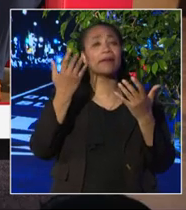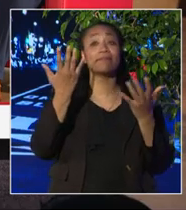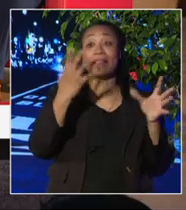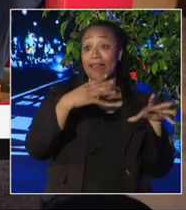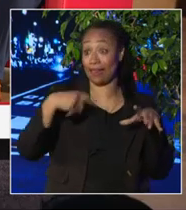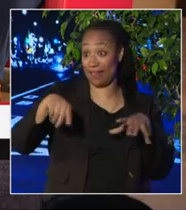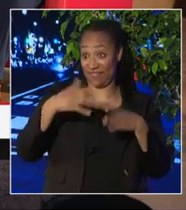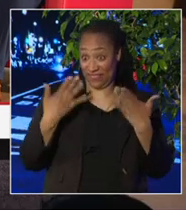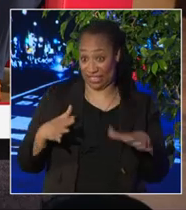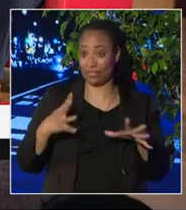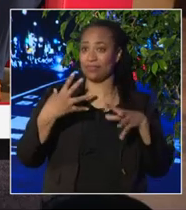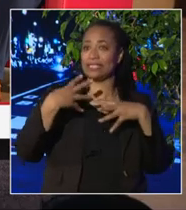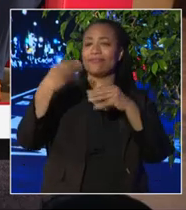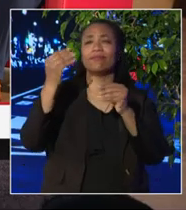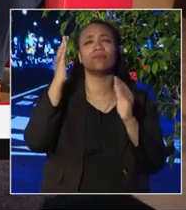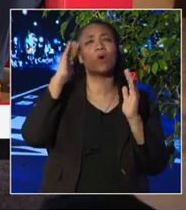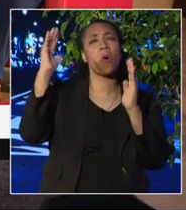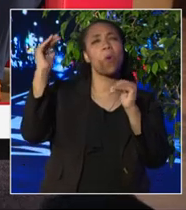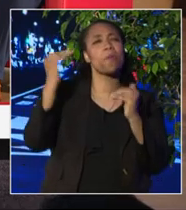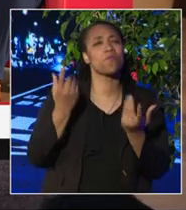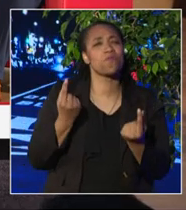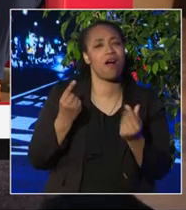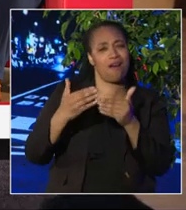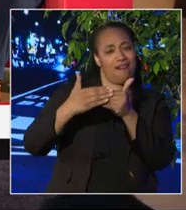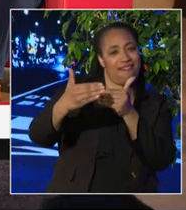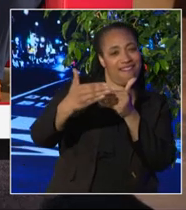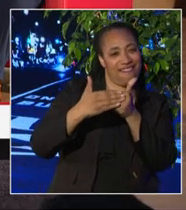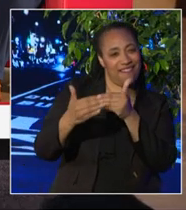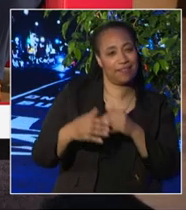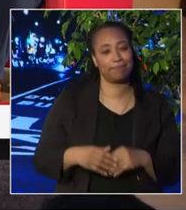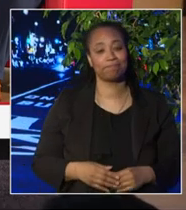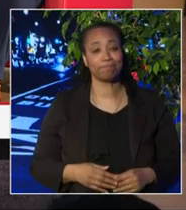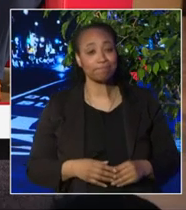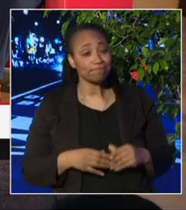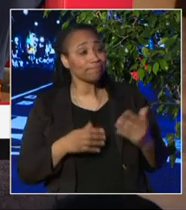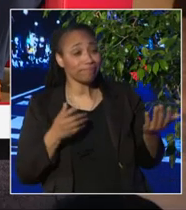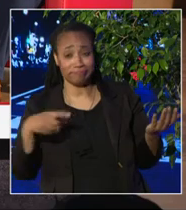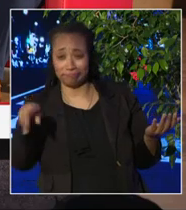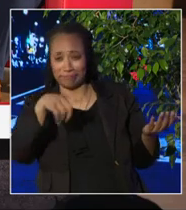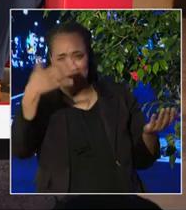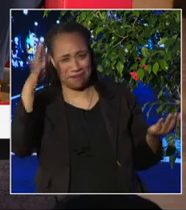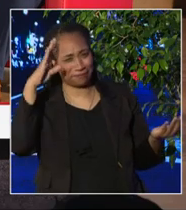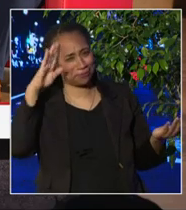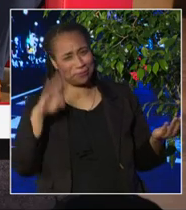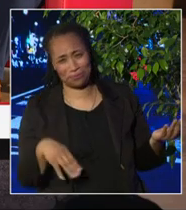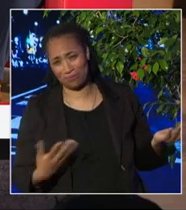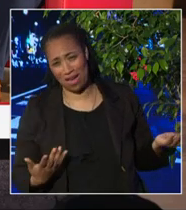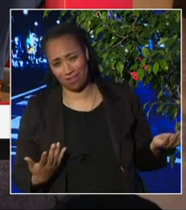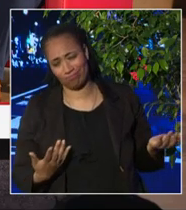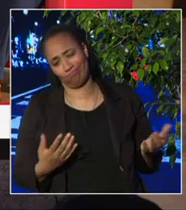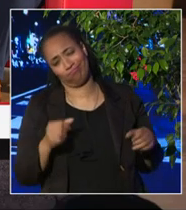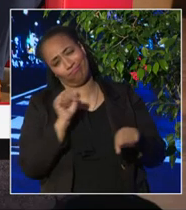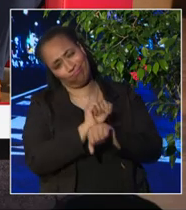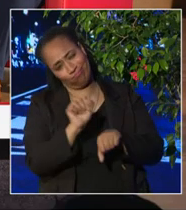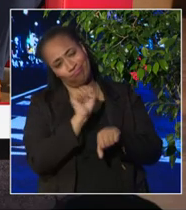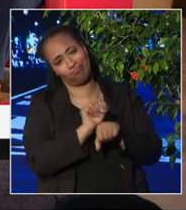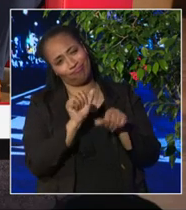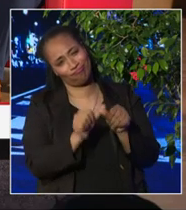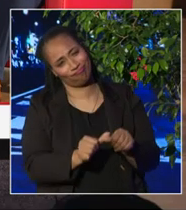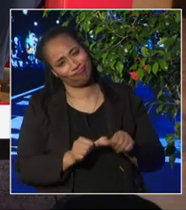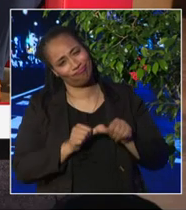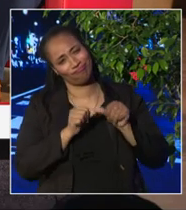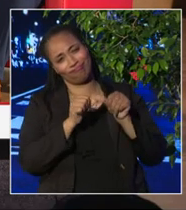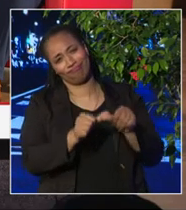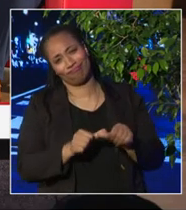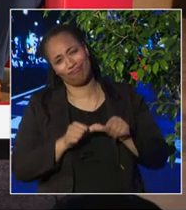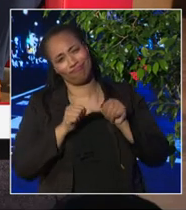the work that we've done together over the last couple of years, we need a different balance of uses in the